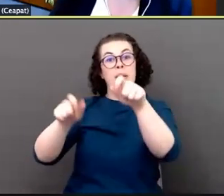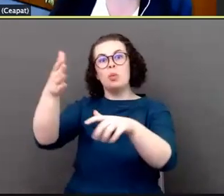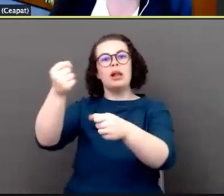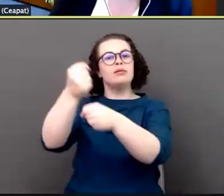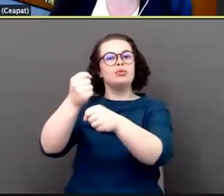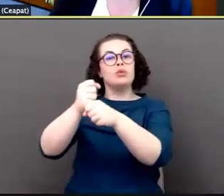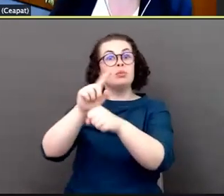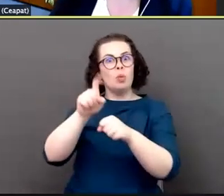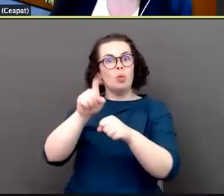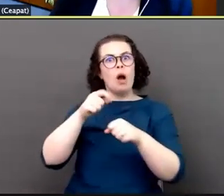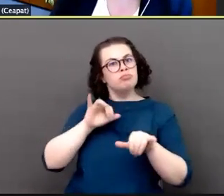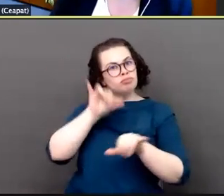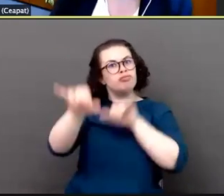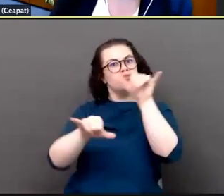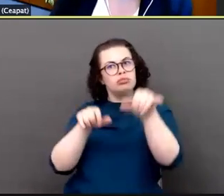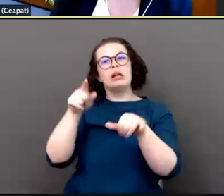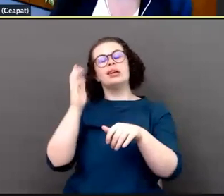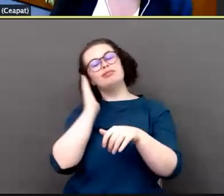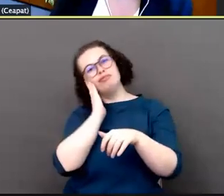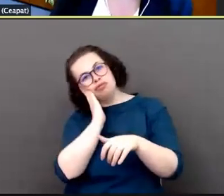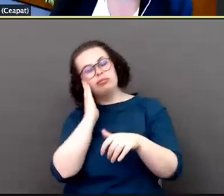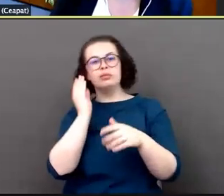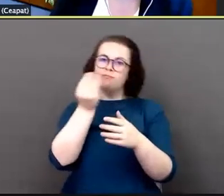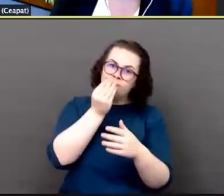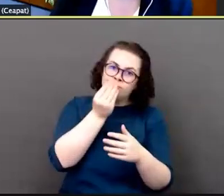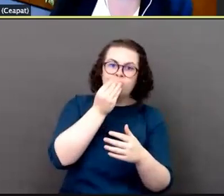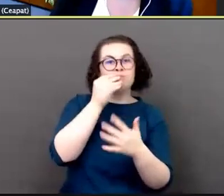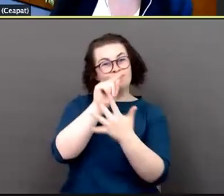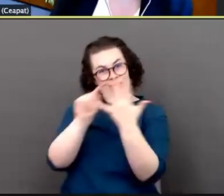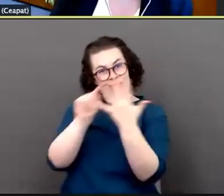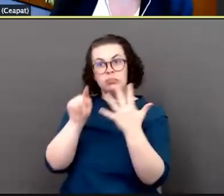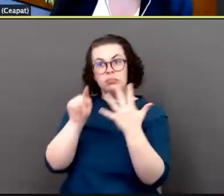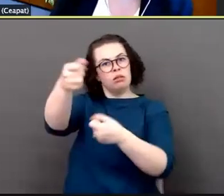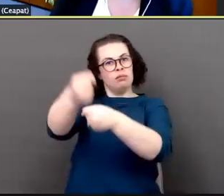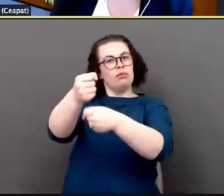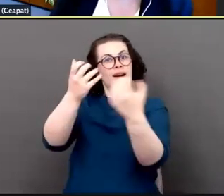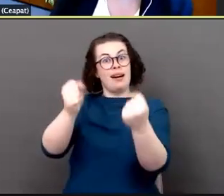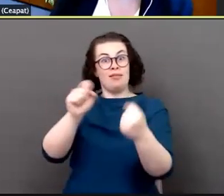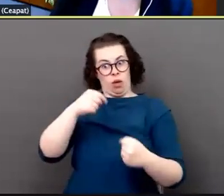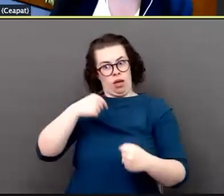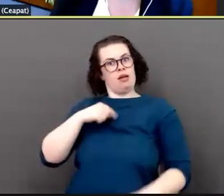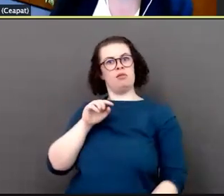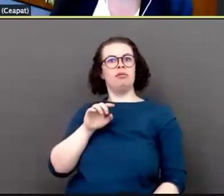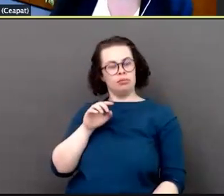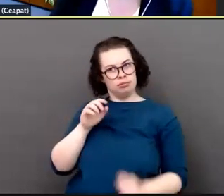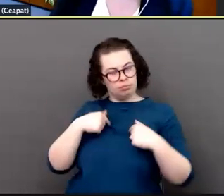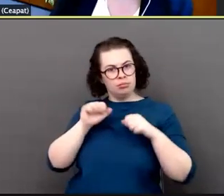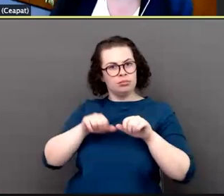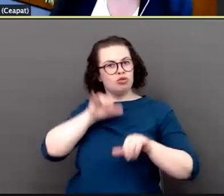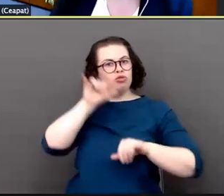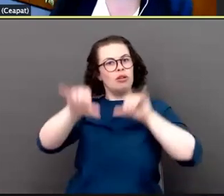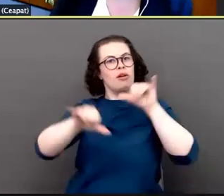promoting accessible environments and transportation throughout the EU